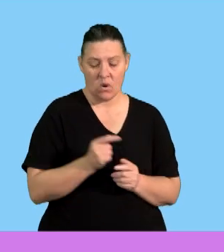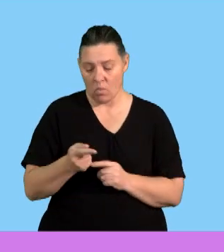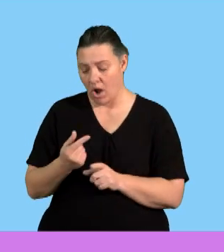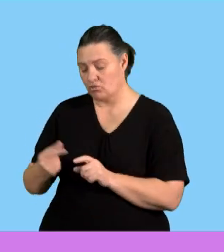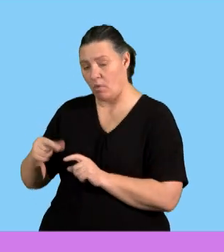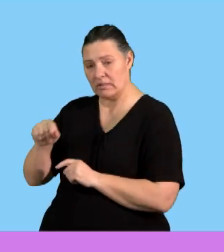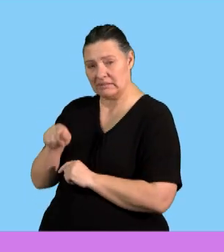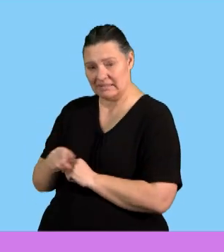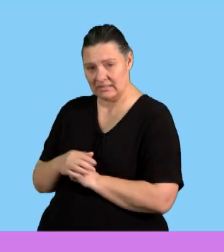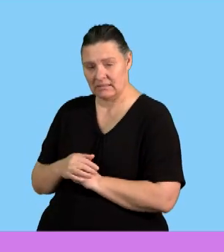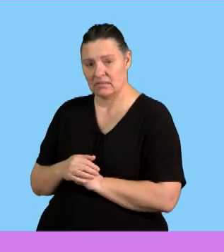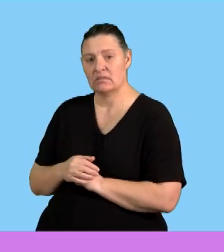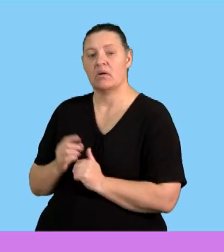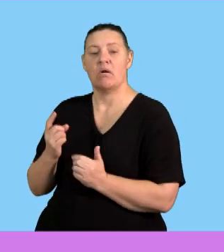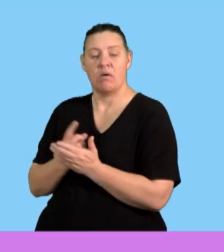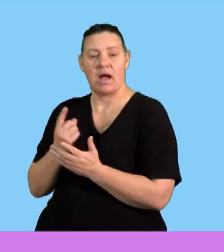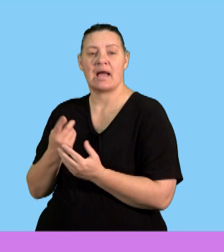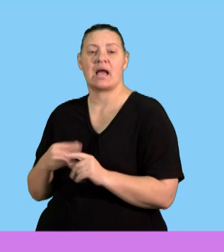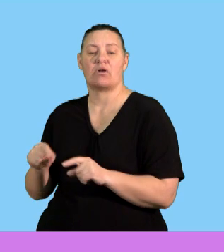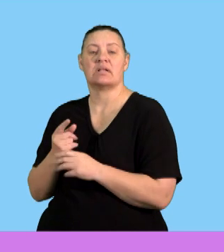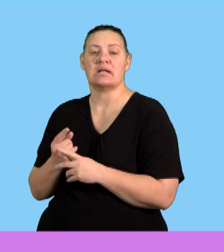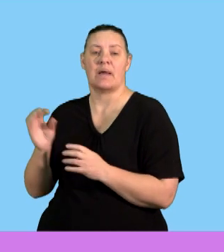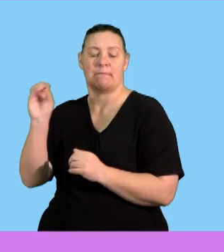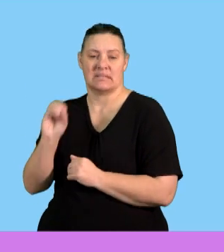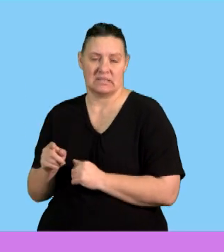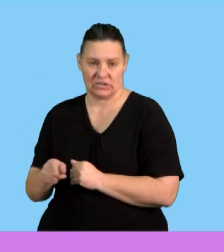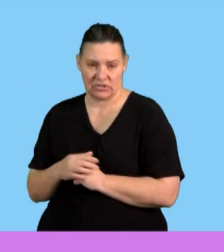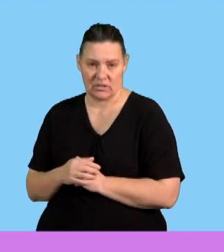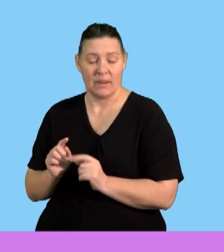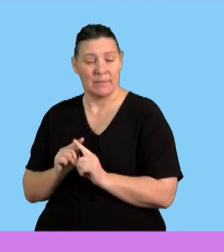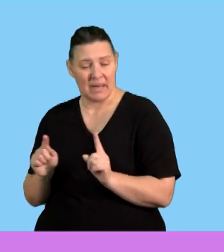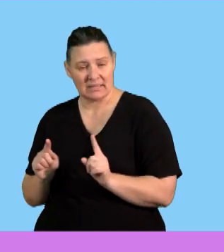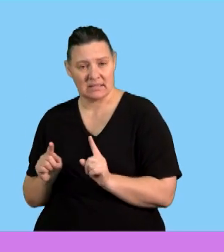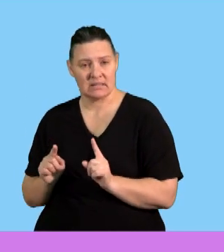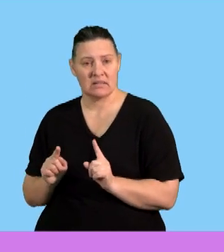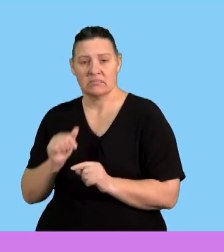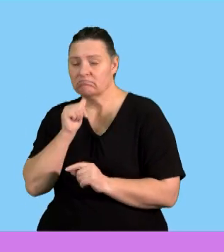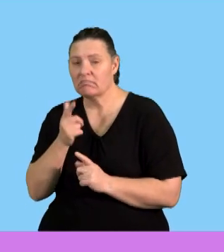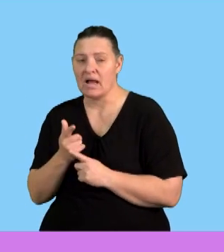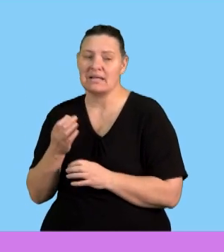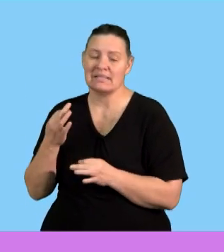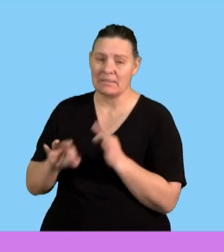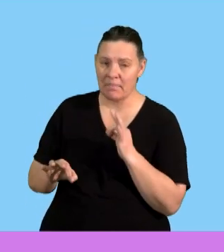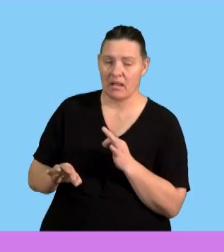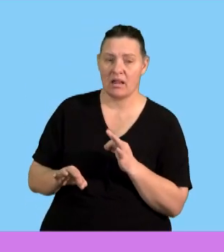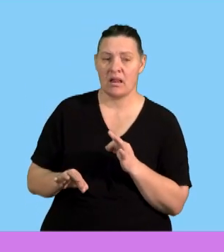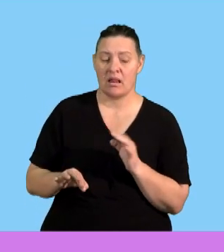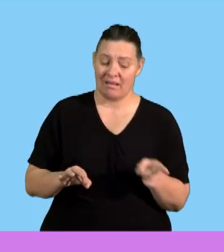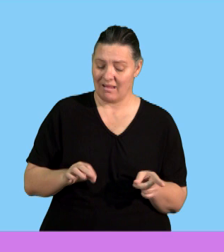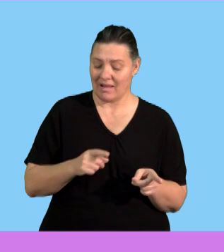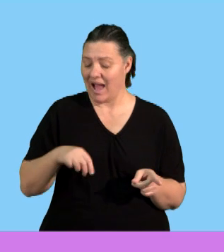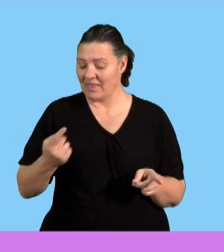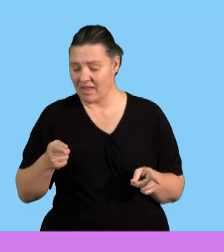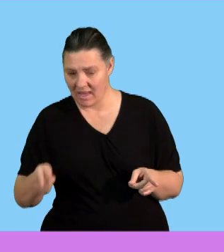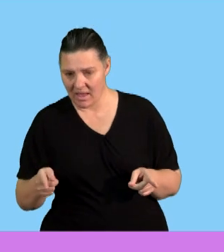save, where compound interest is also calculated as a percentage, but unlike simple interest,